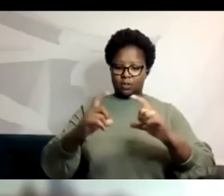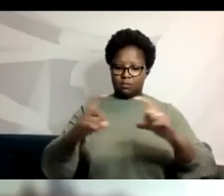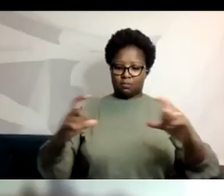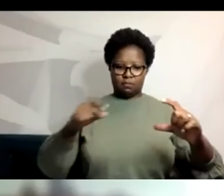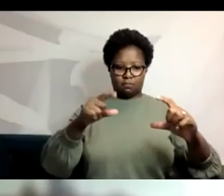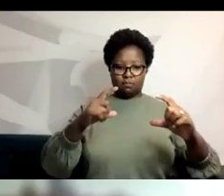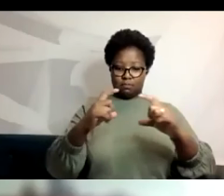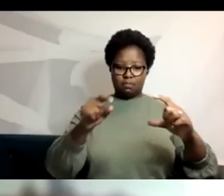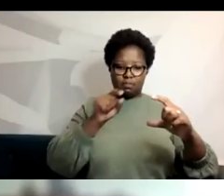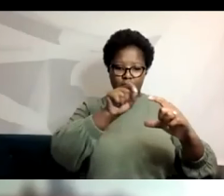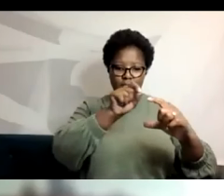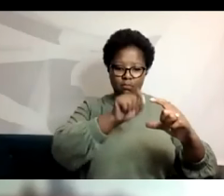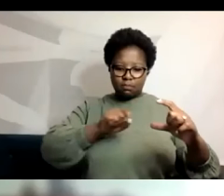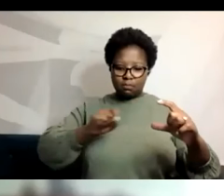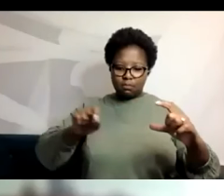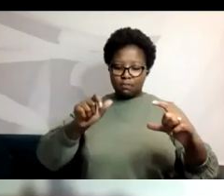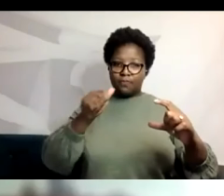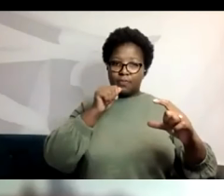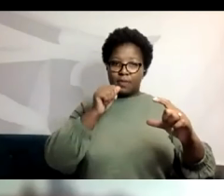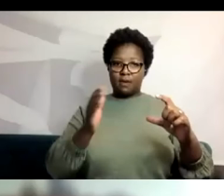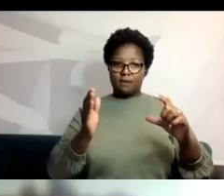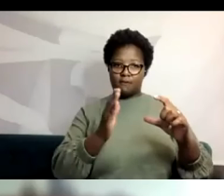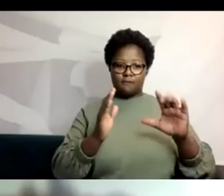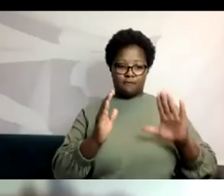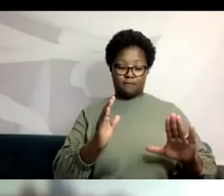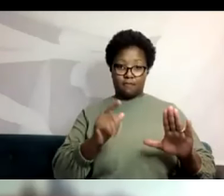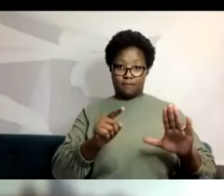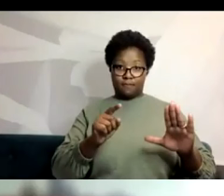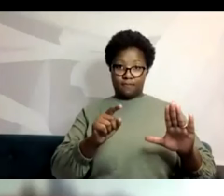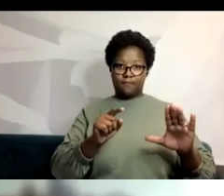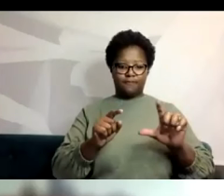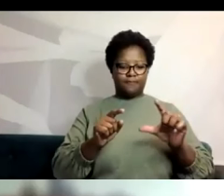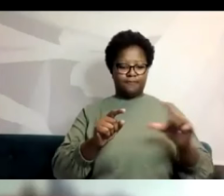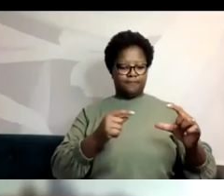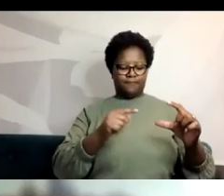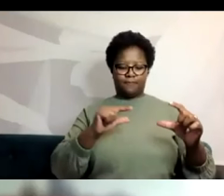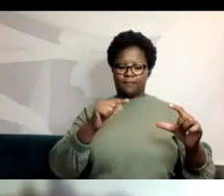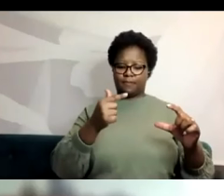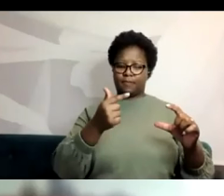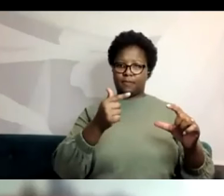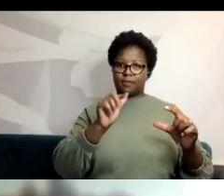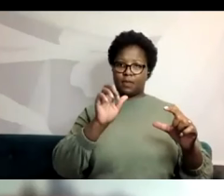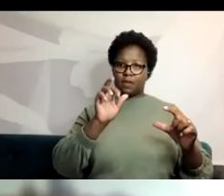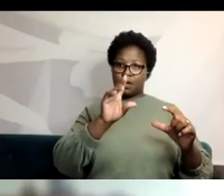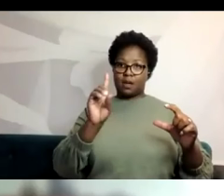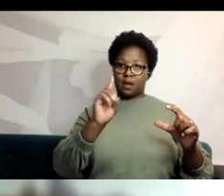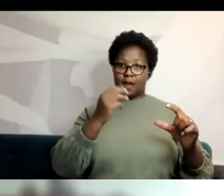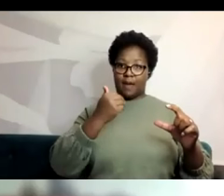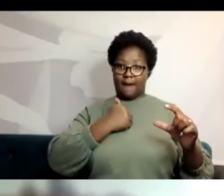he has a guard on the keyboard. Next slide, please.